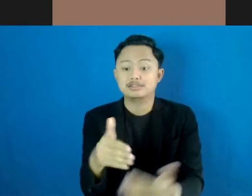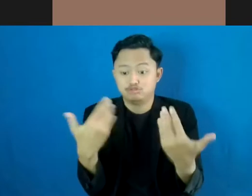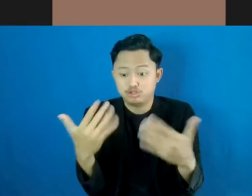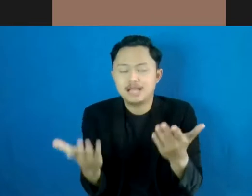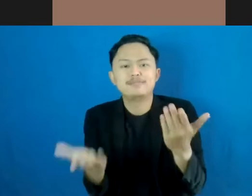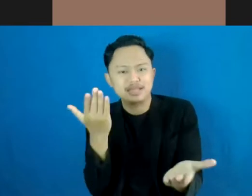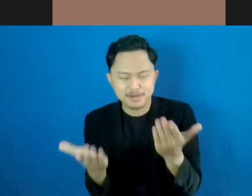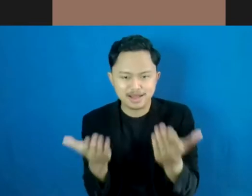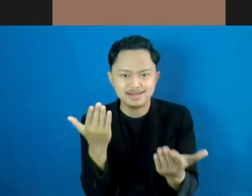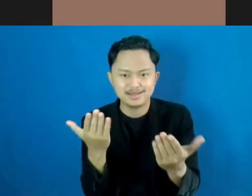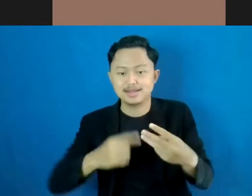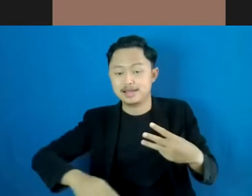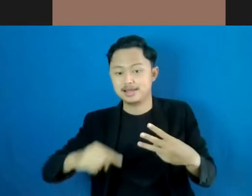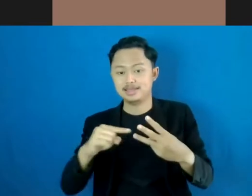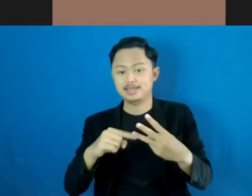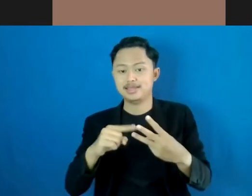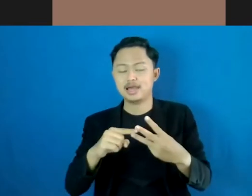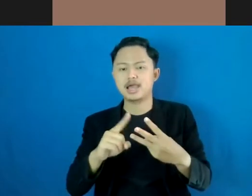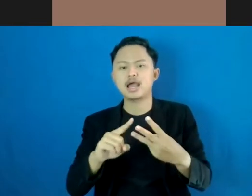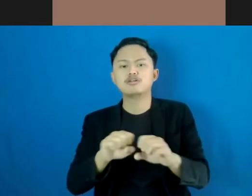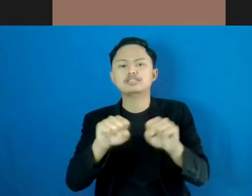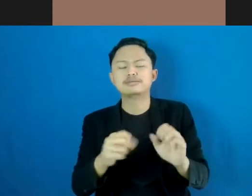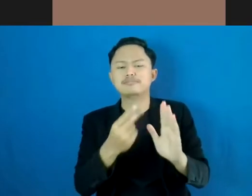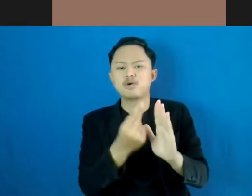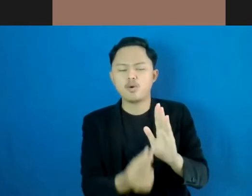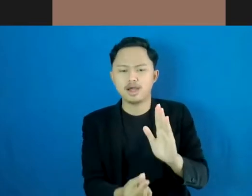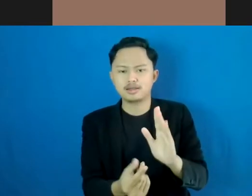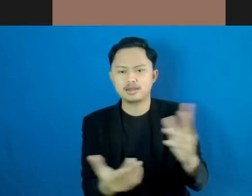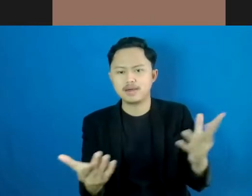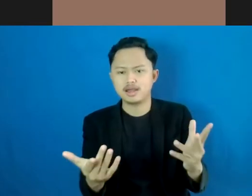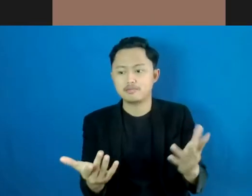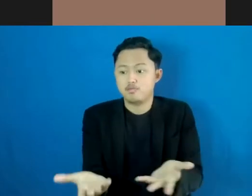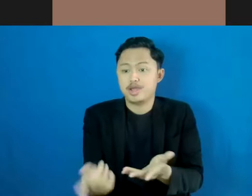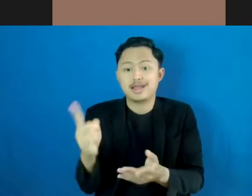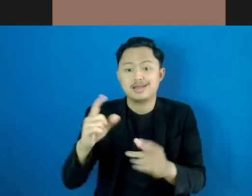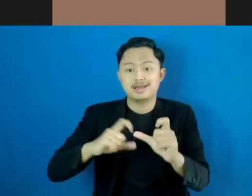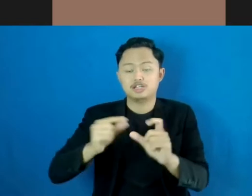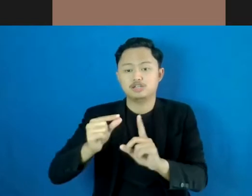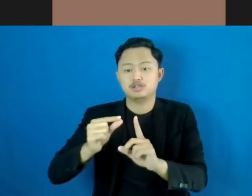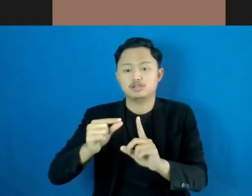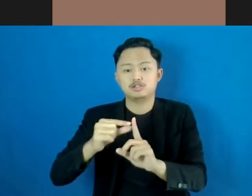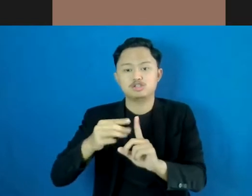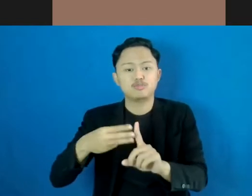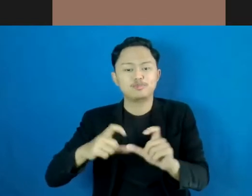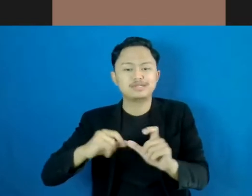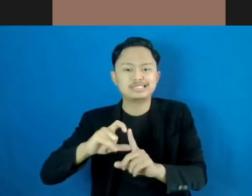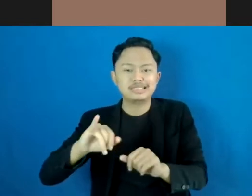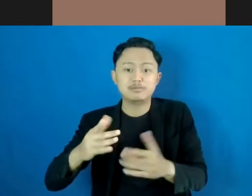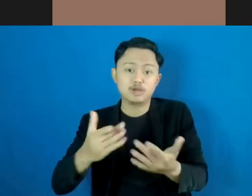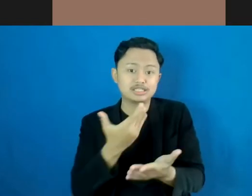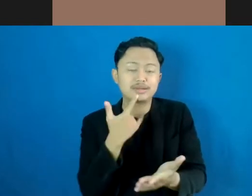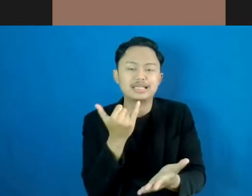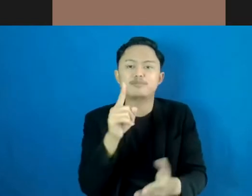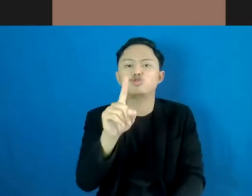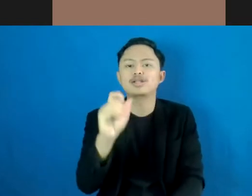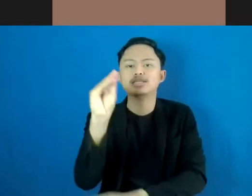three, when it comes to financing part, apart from your capital subsidy, in case if TransJakarta require funds, they